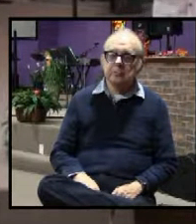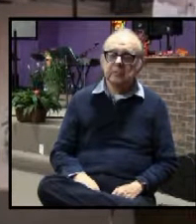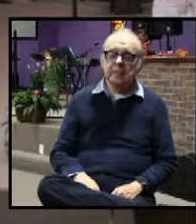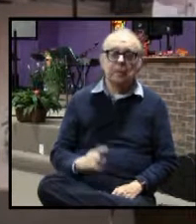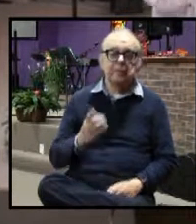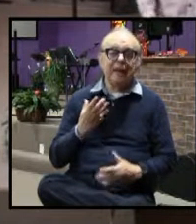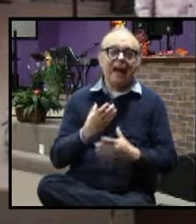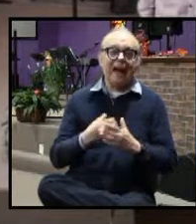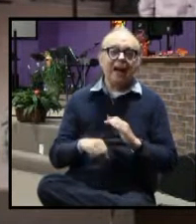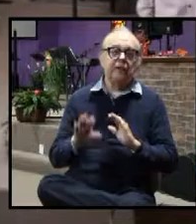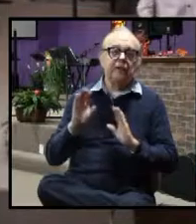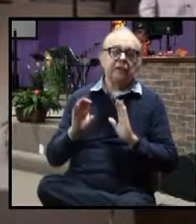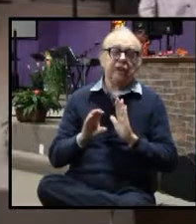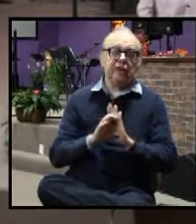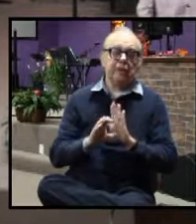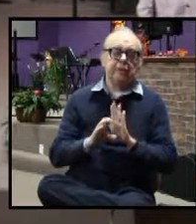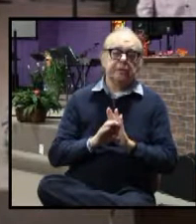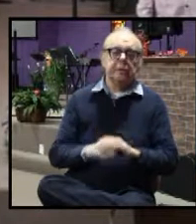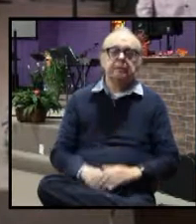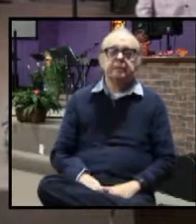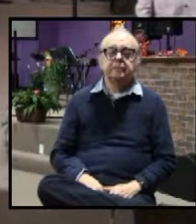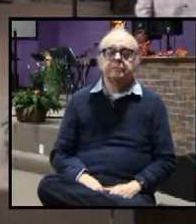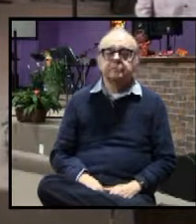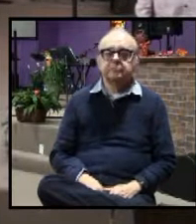It's out of character.